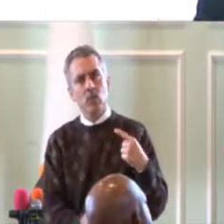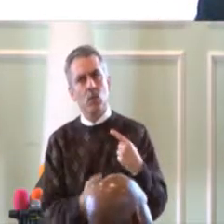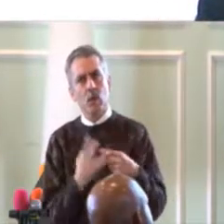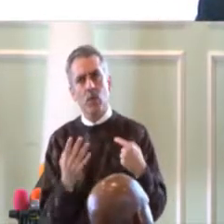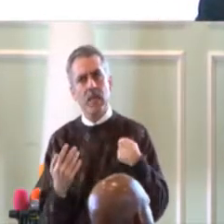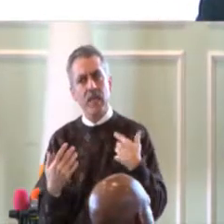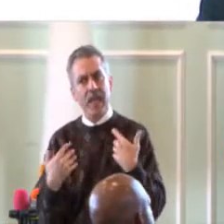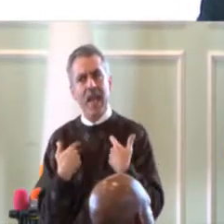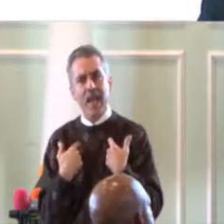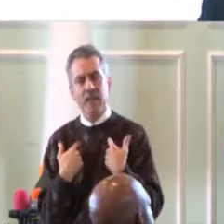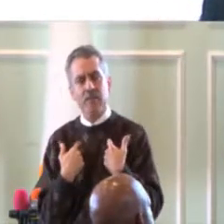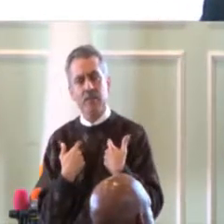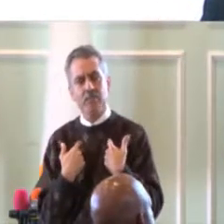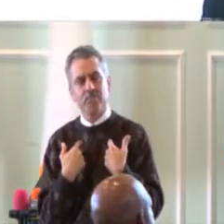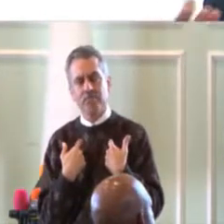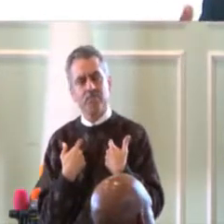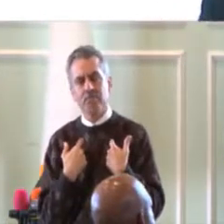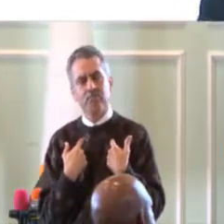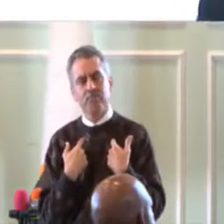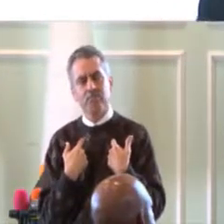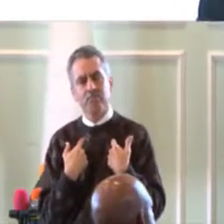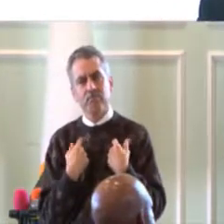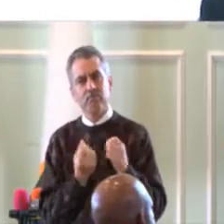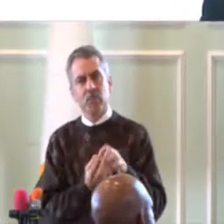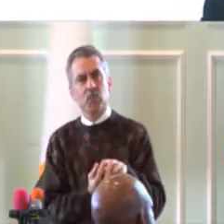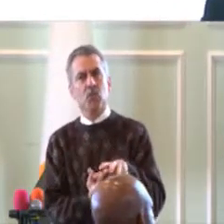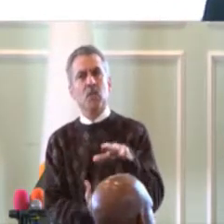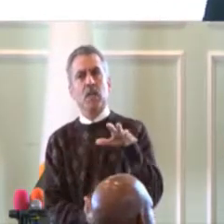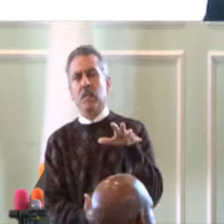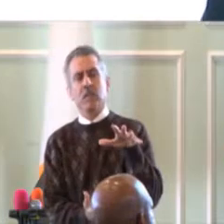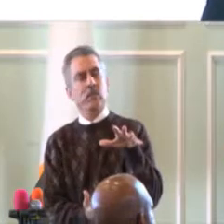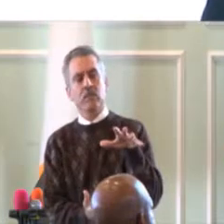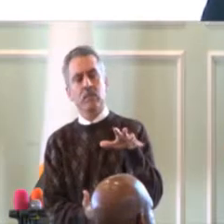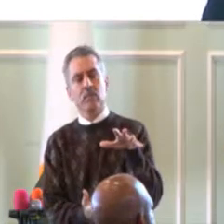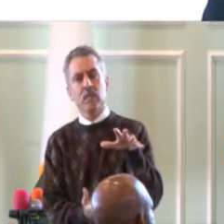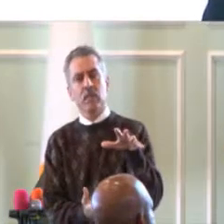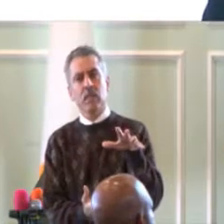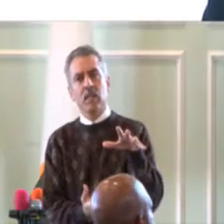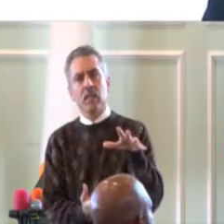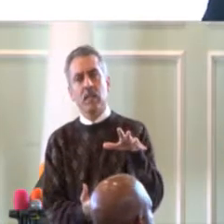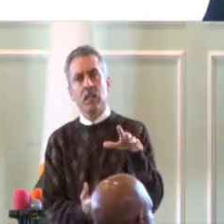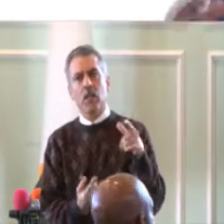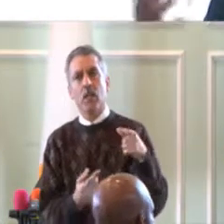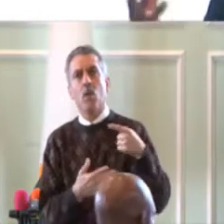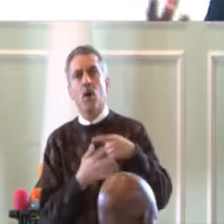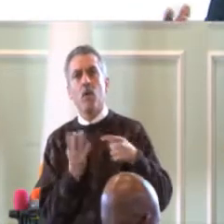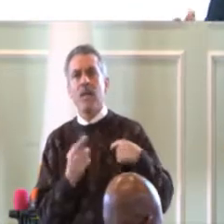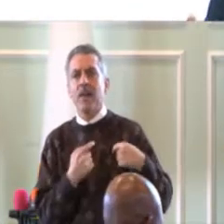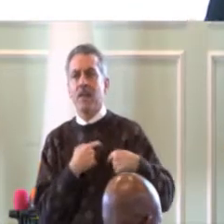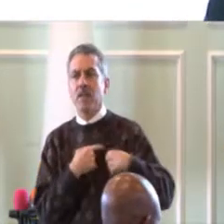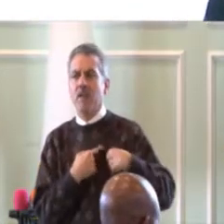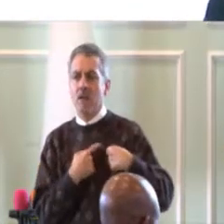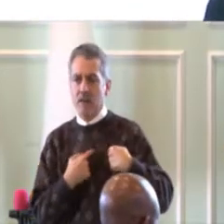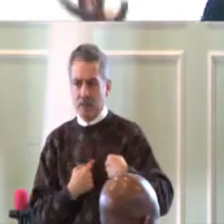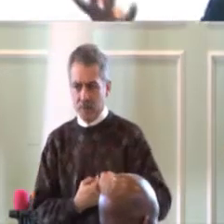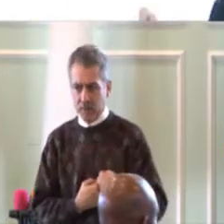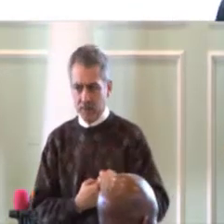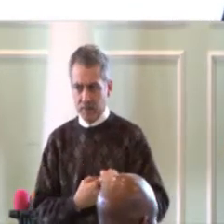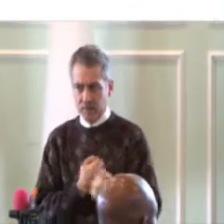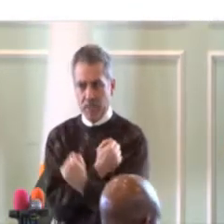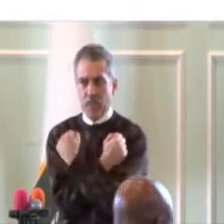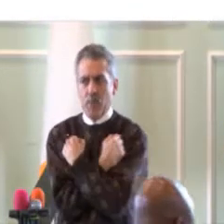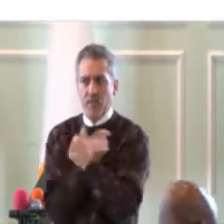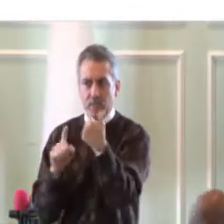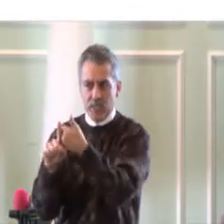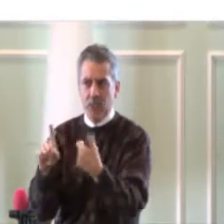have to give as far as wealth. It's about what we have to give in our hearts. Amen. In mercy to one another. Will the deacons please